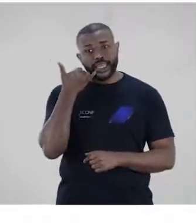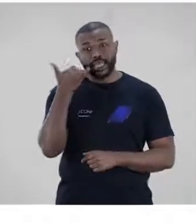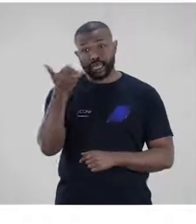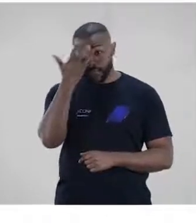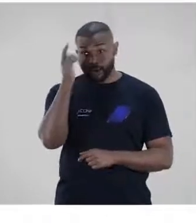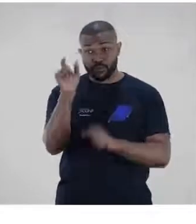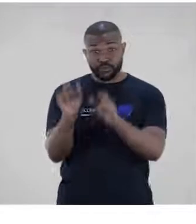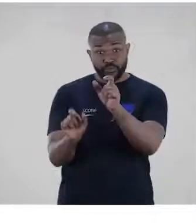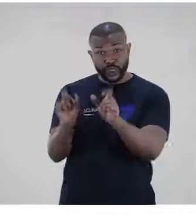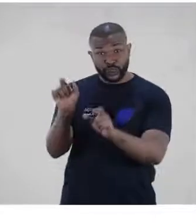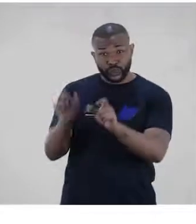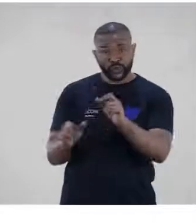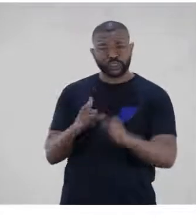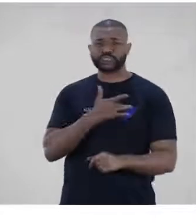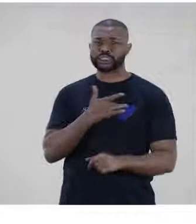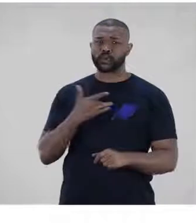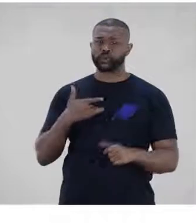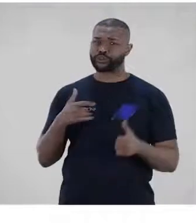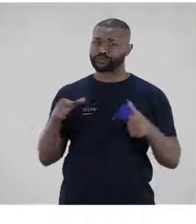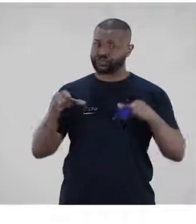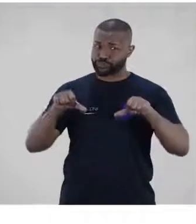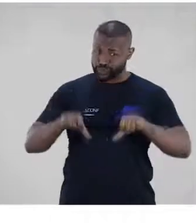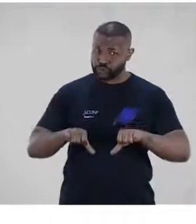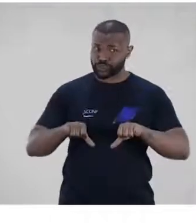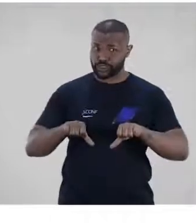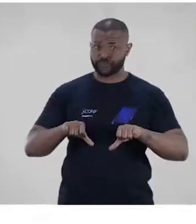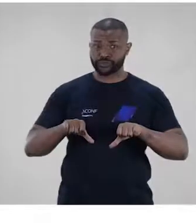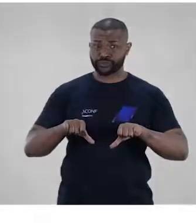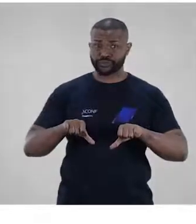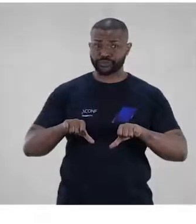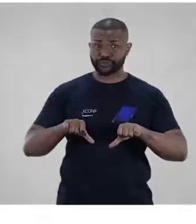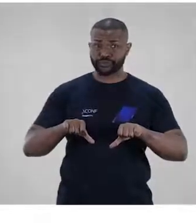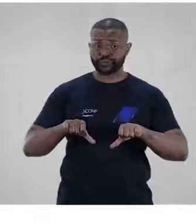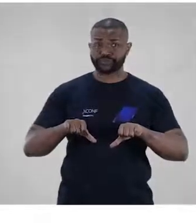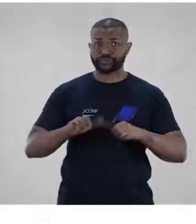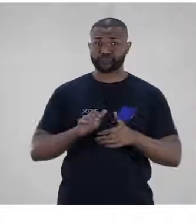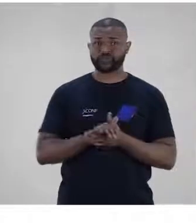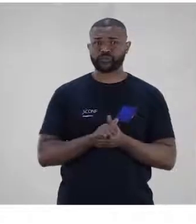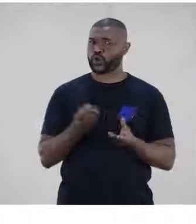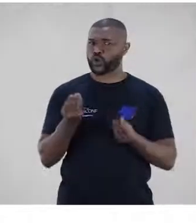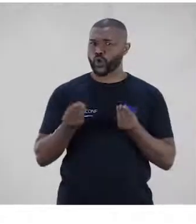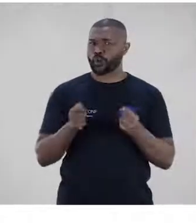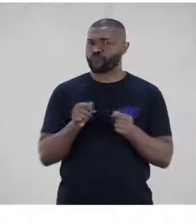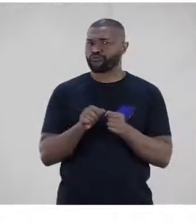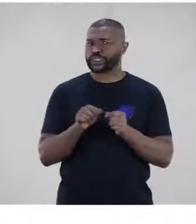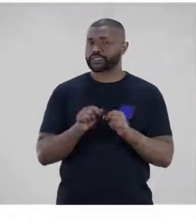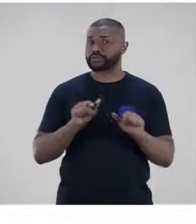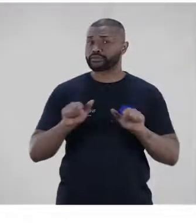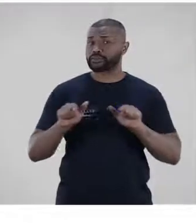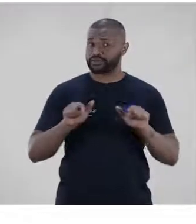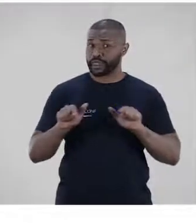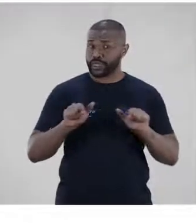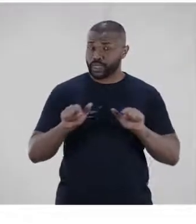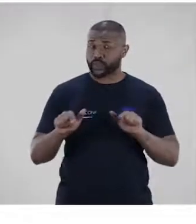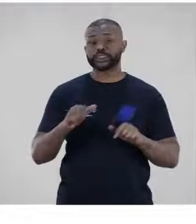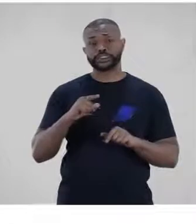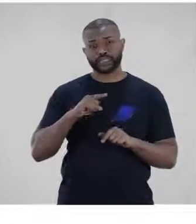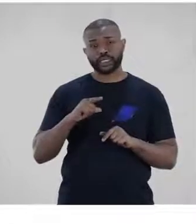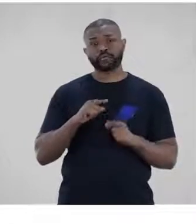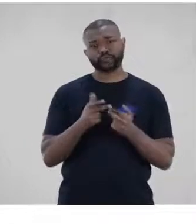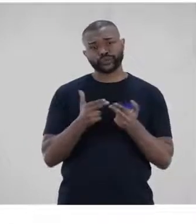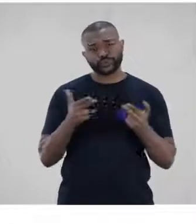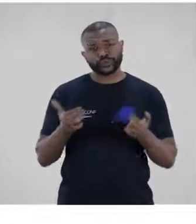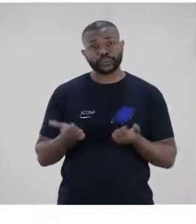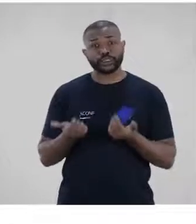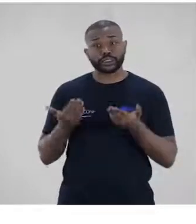to be declining. How do they do their job? Well, we have built a data product that provides the list of members that they need to,